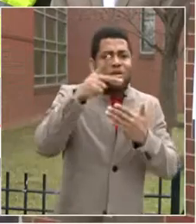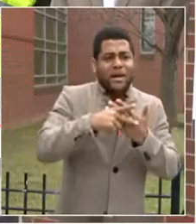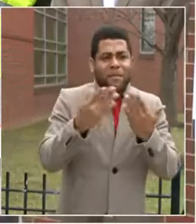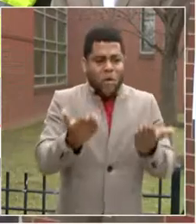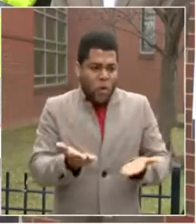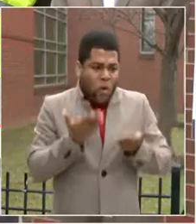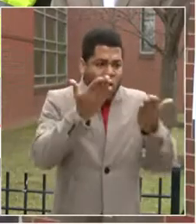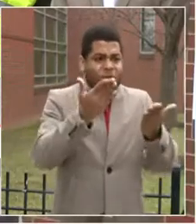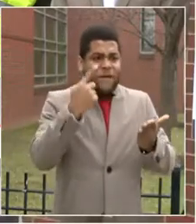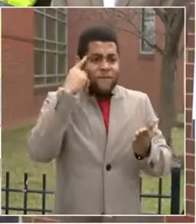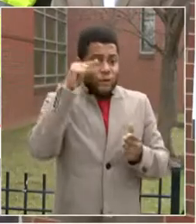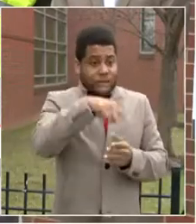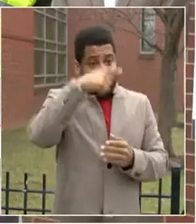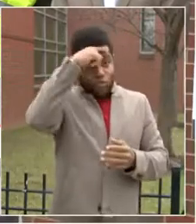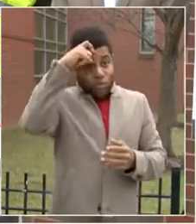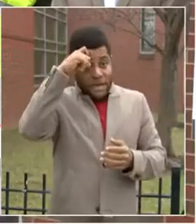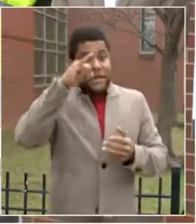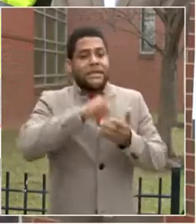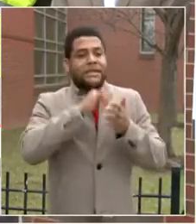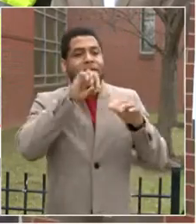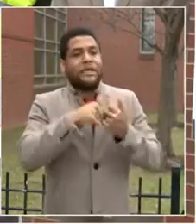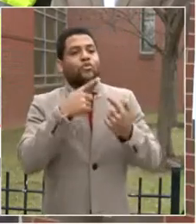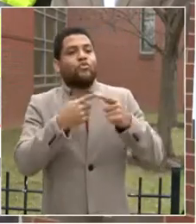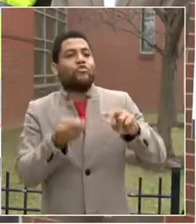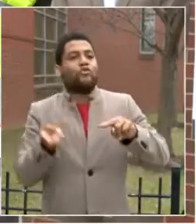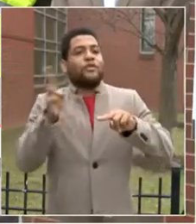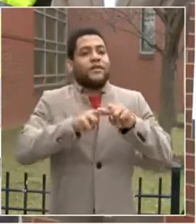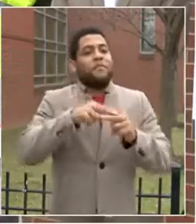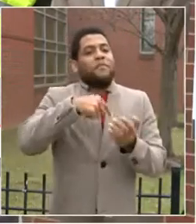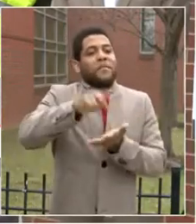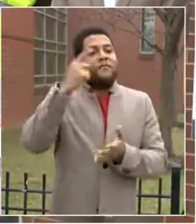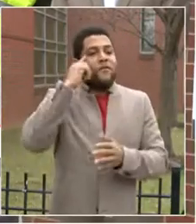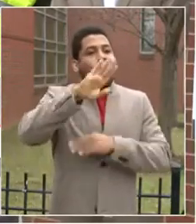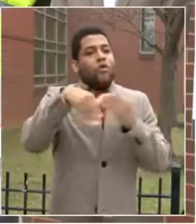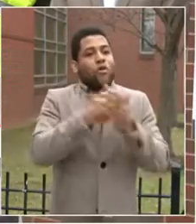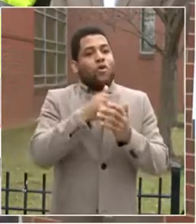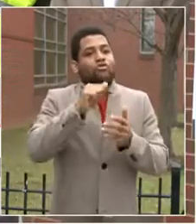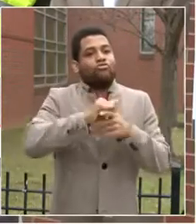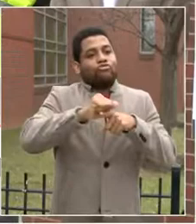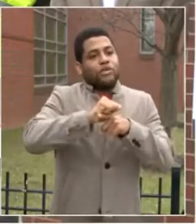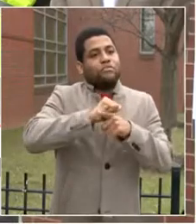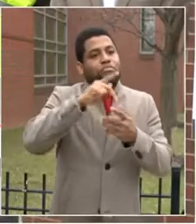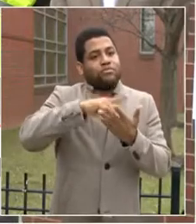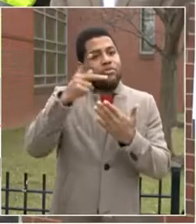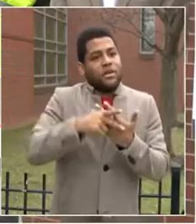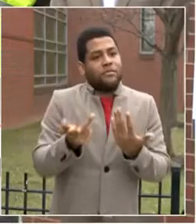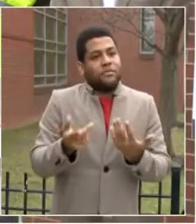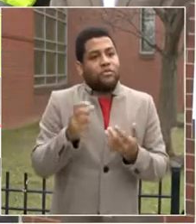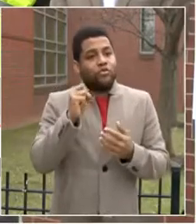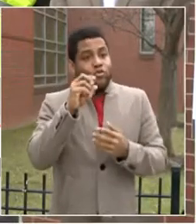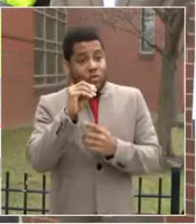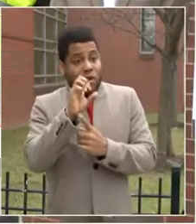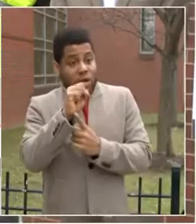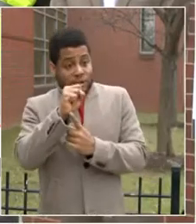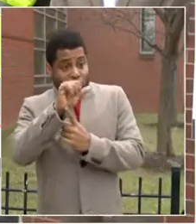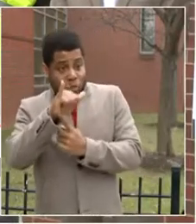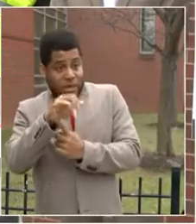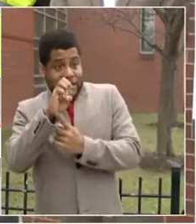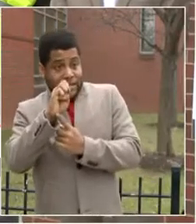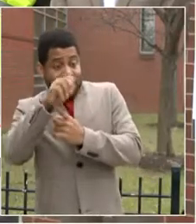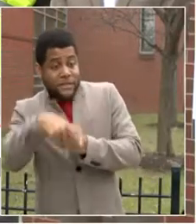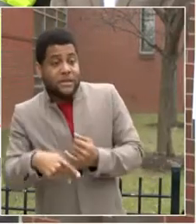what increasing the pay for all of our training programs is about, including SYEP, including